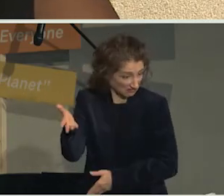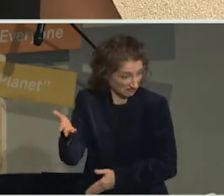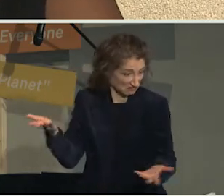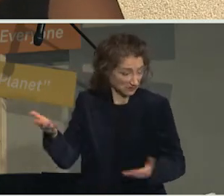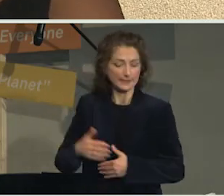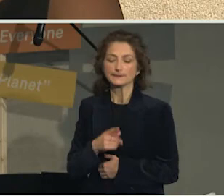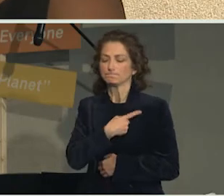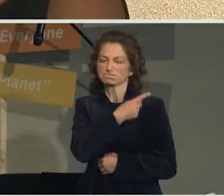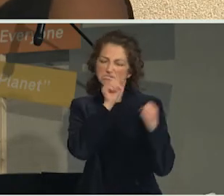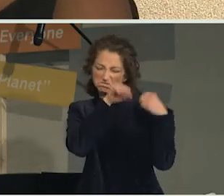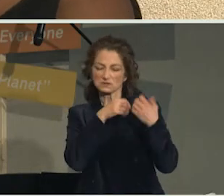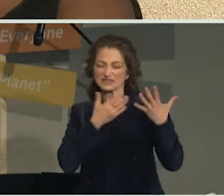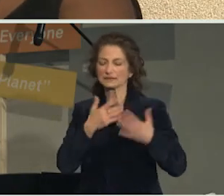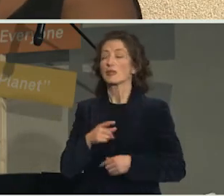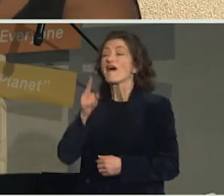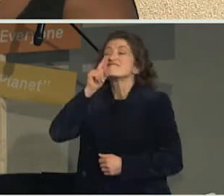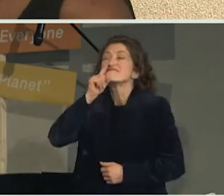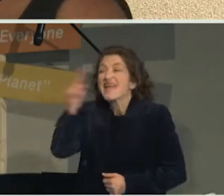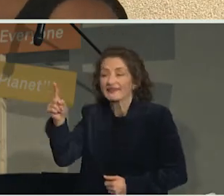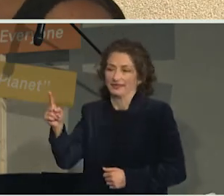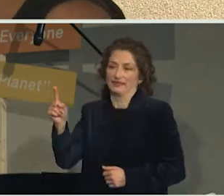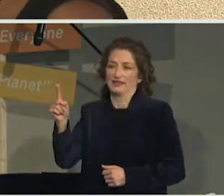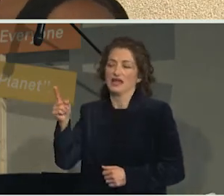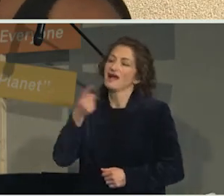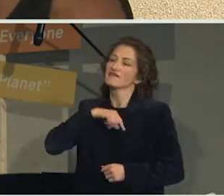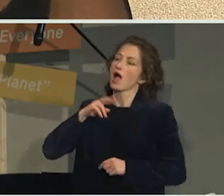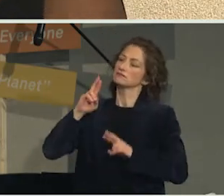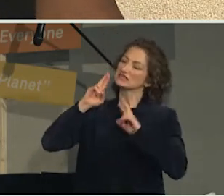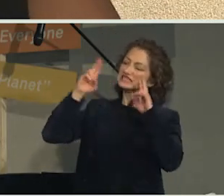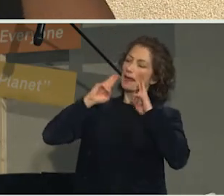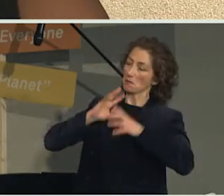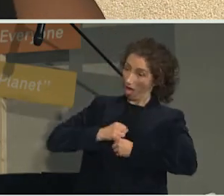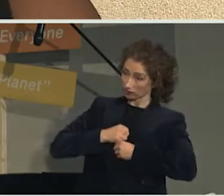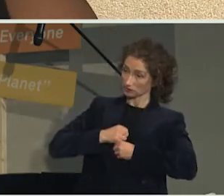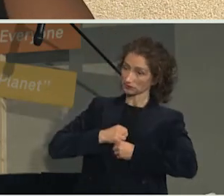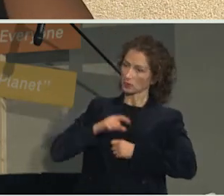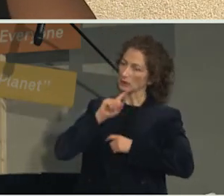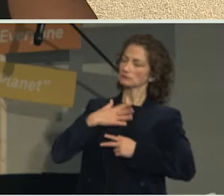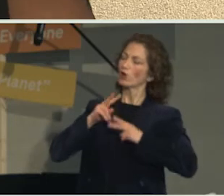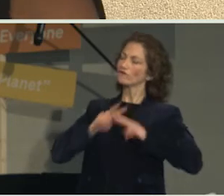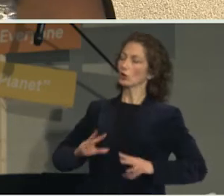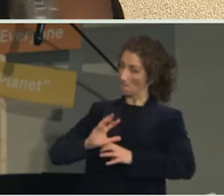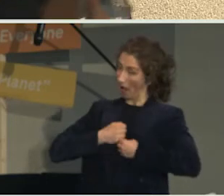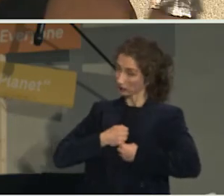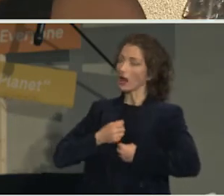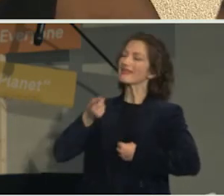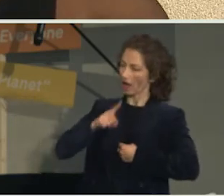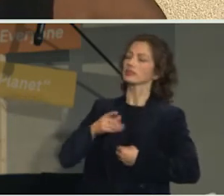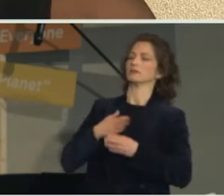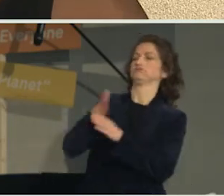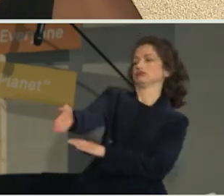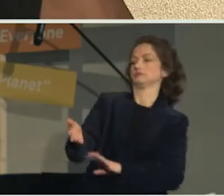only under conditions that would not compromise our dignity. we told ourselves, and since we